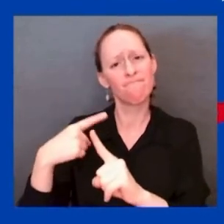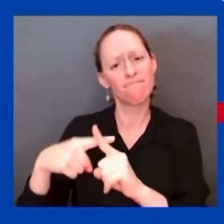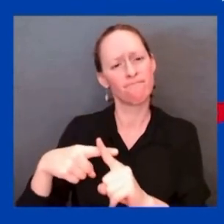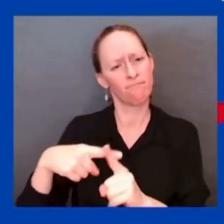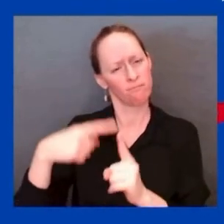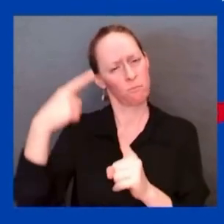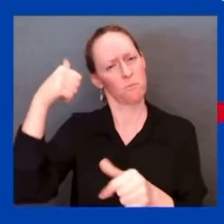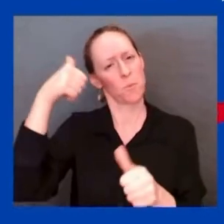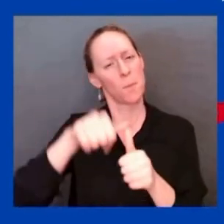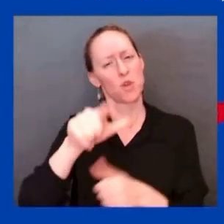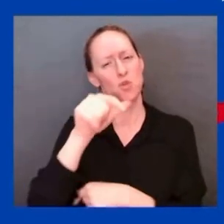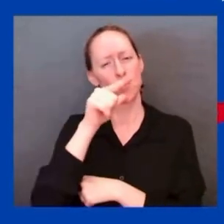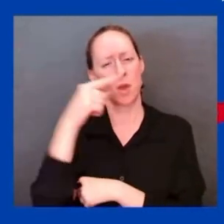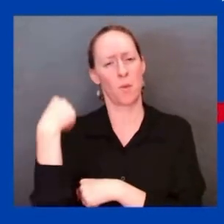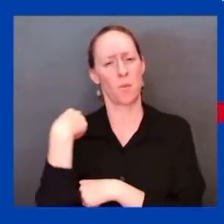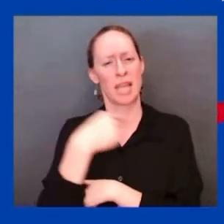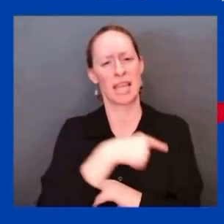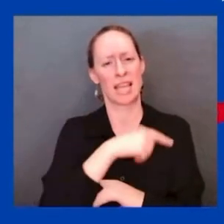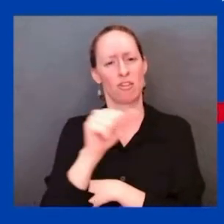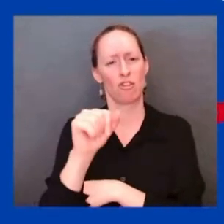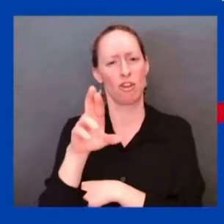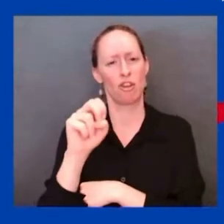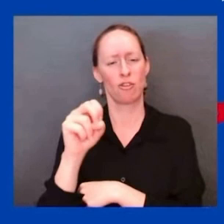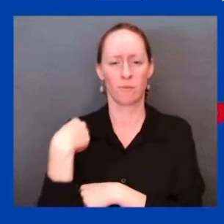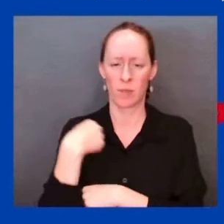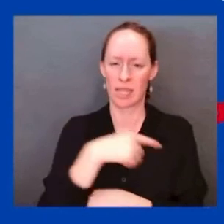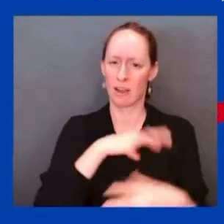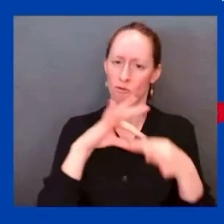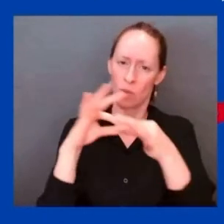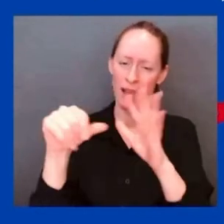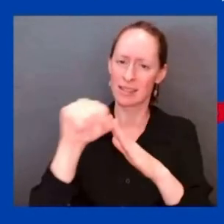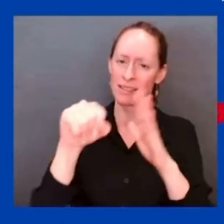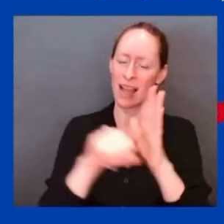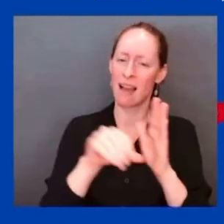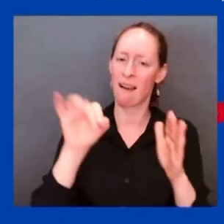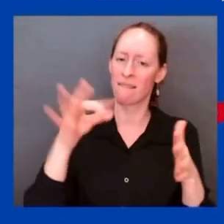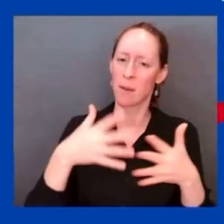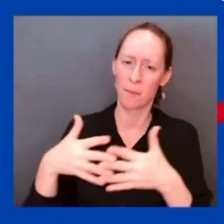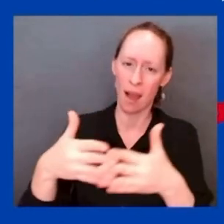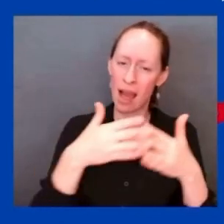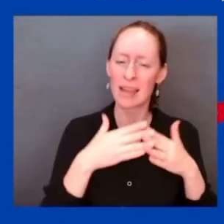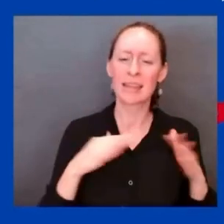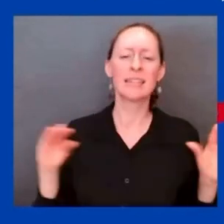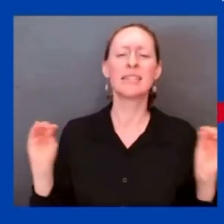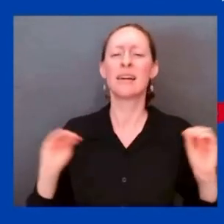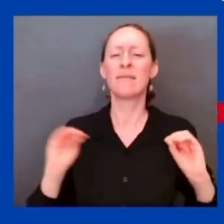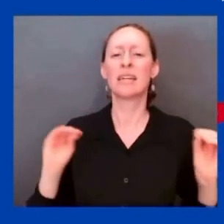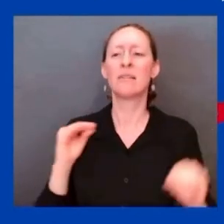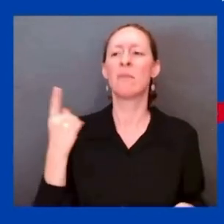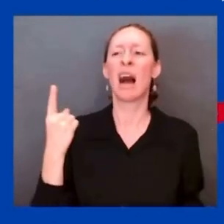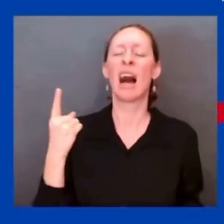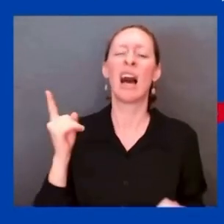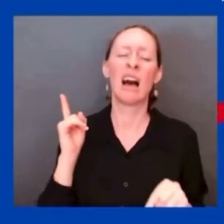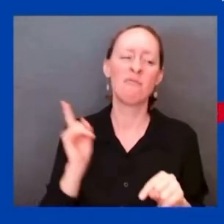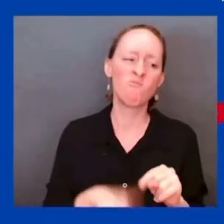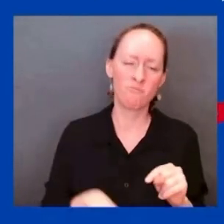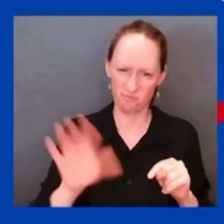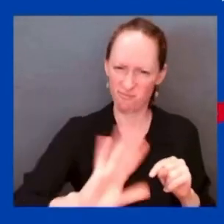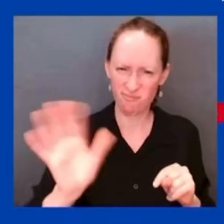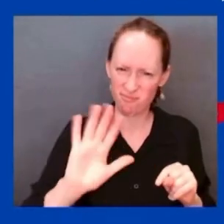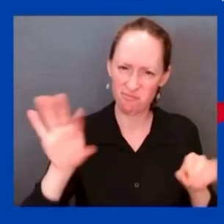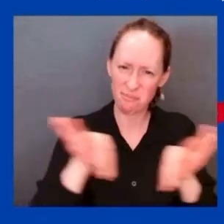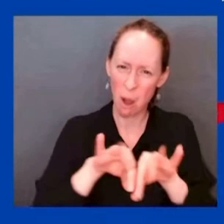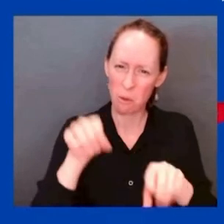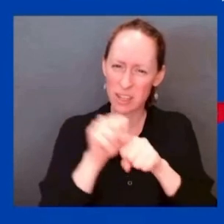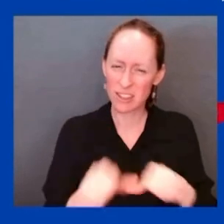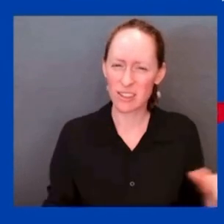done it together. There's nothing beyond our capacity when we do it together. We've come out of every crisis, unlike any other nation